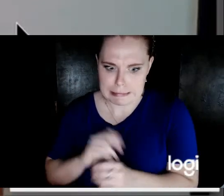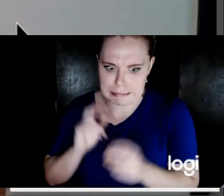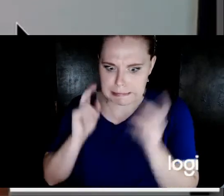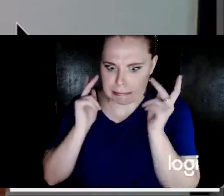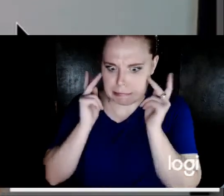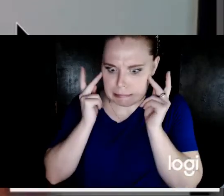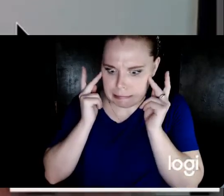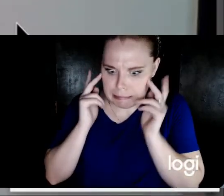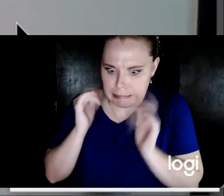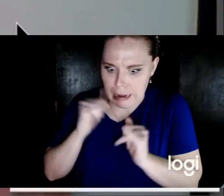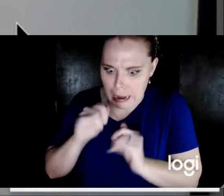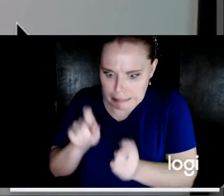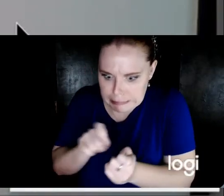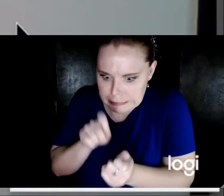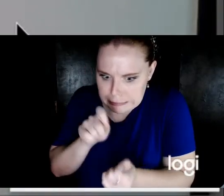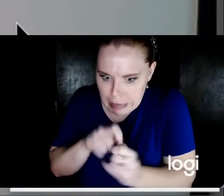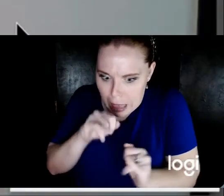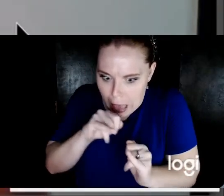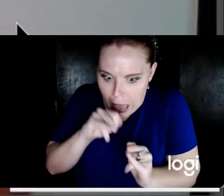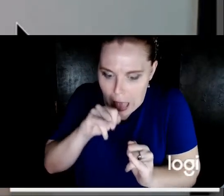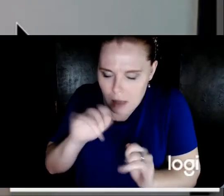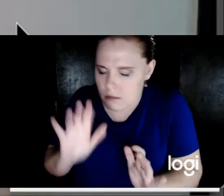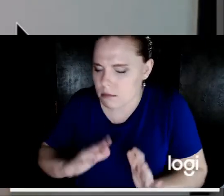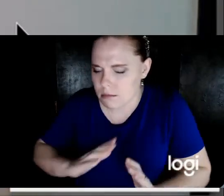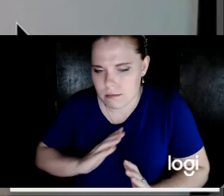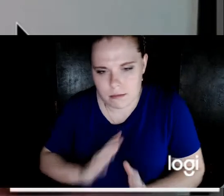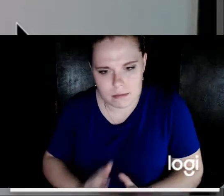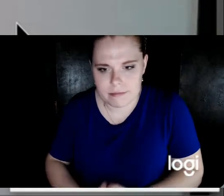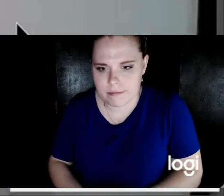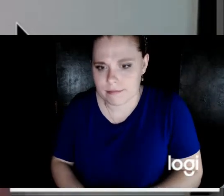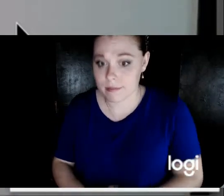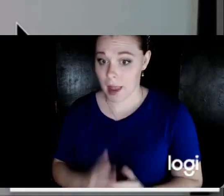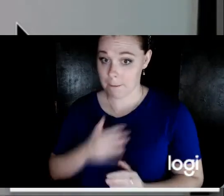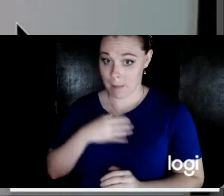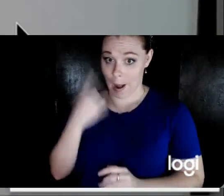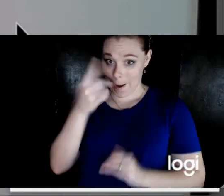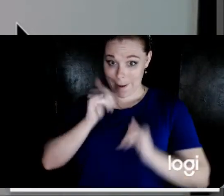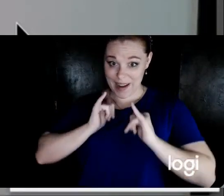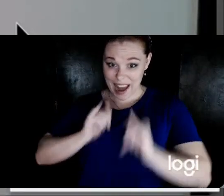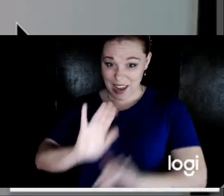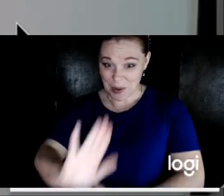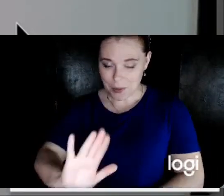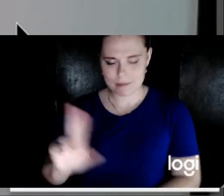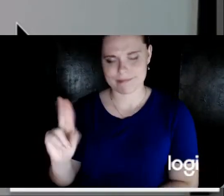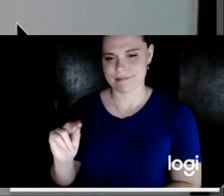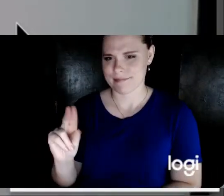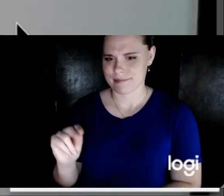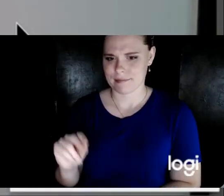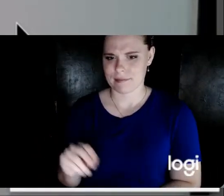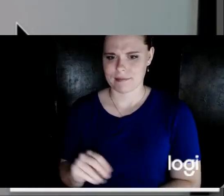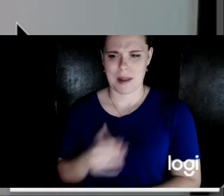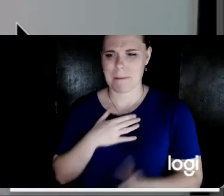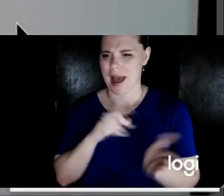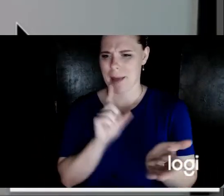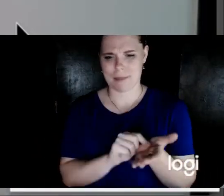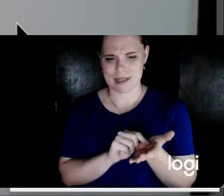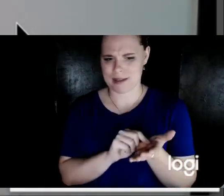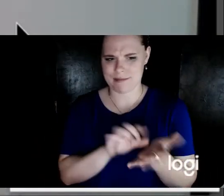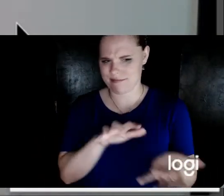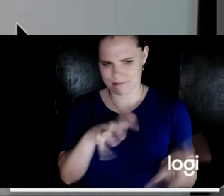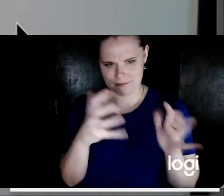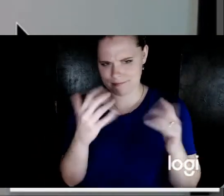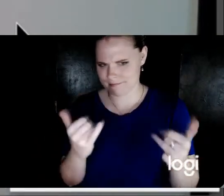too much. And again, mine's not going to look exactly like yours because I couldn't get my printer to work